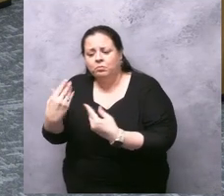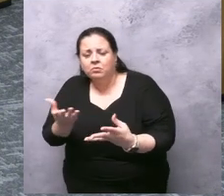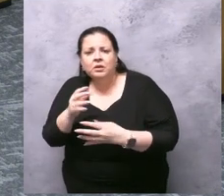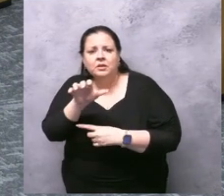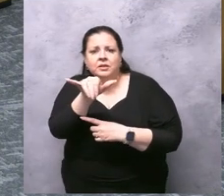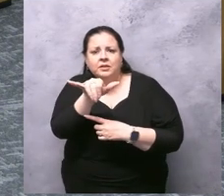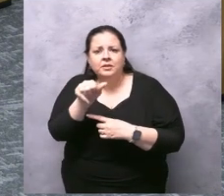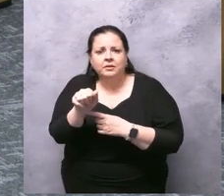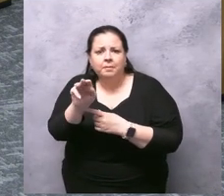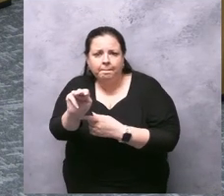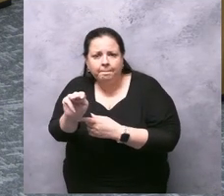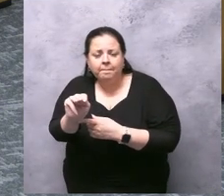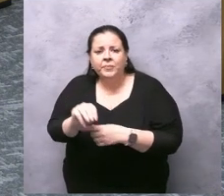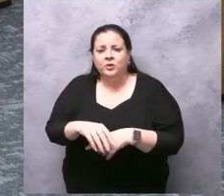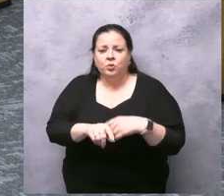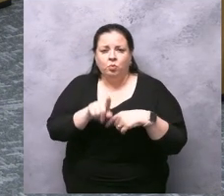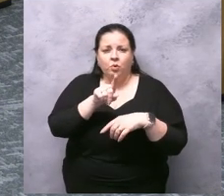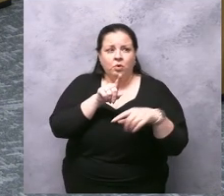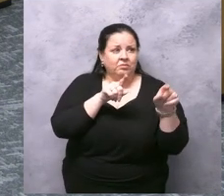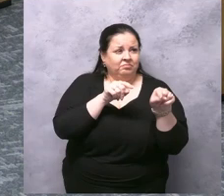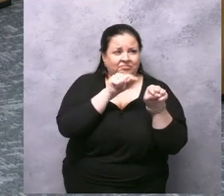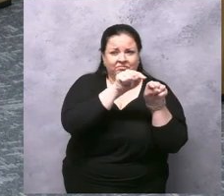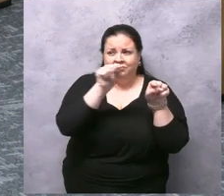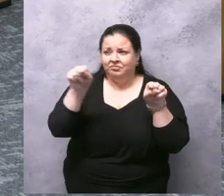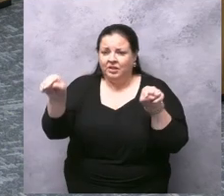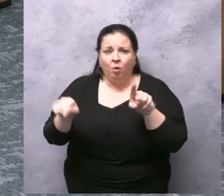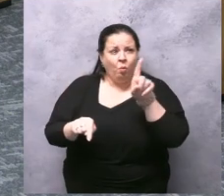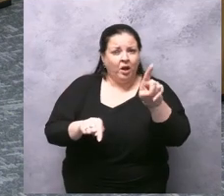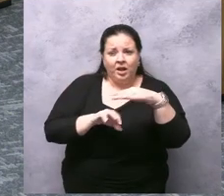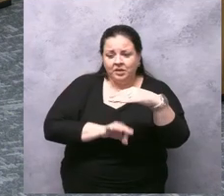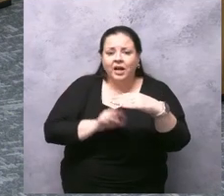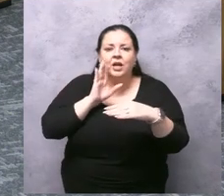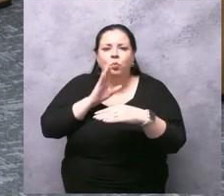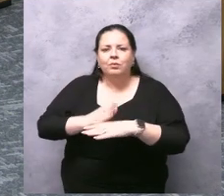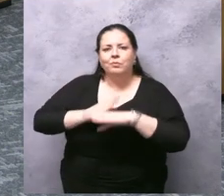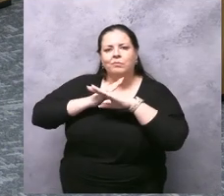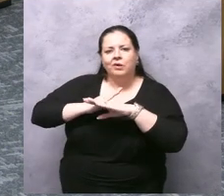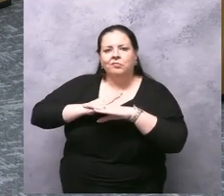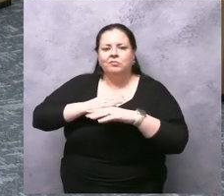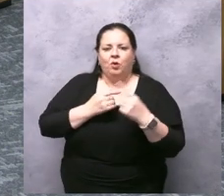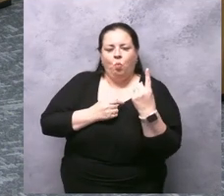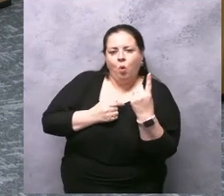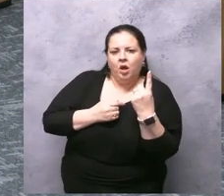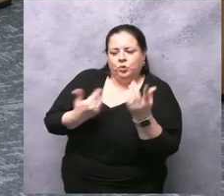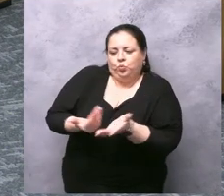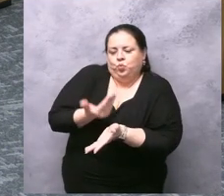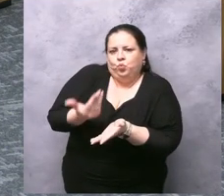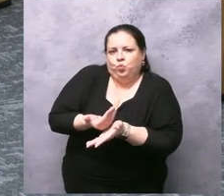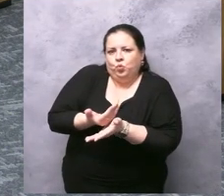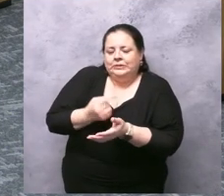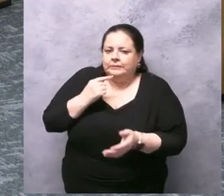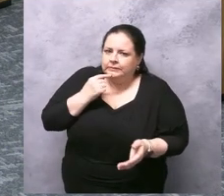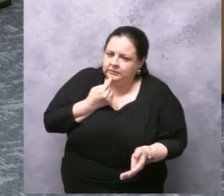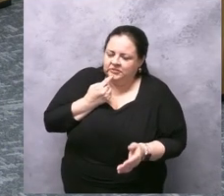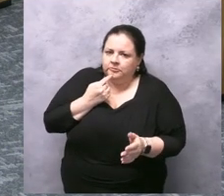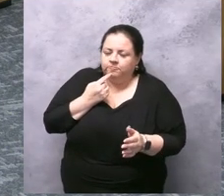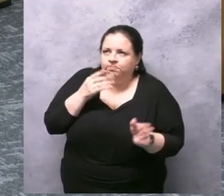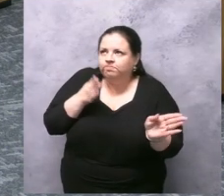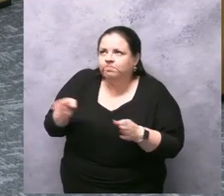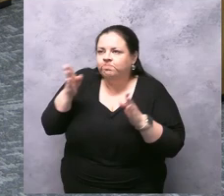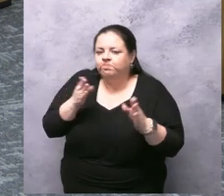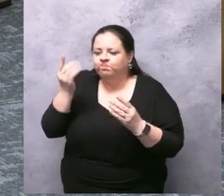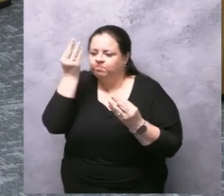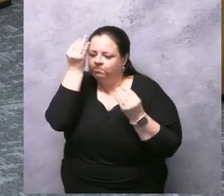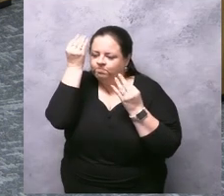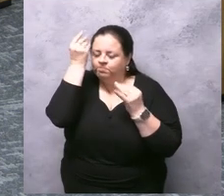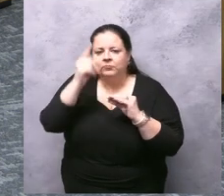91 students or three classrooms, it will prevent one new suicide attempt or one new case of severe suicidal ideation, and